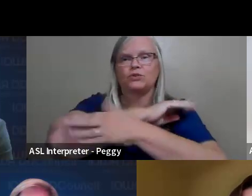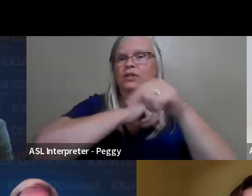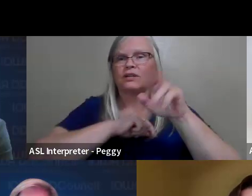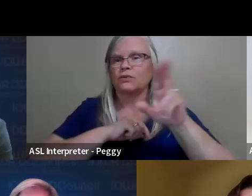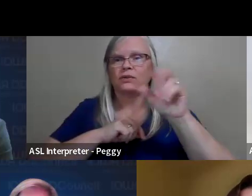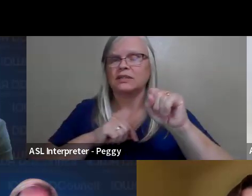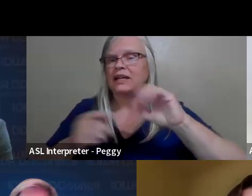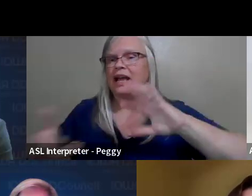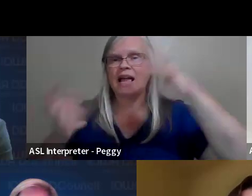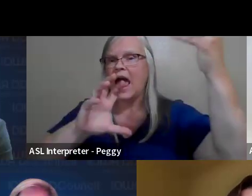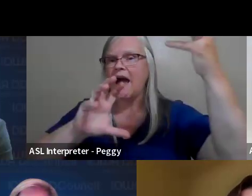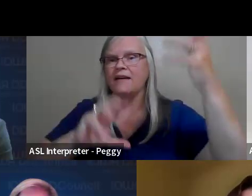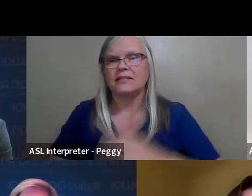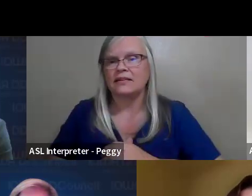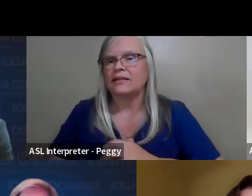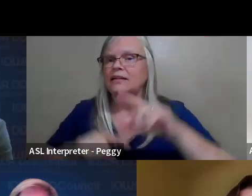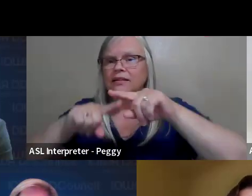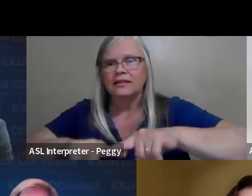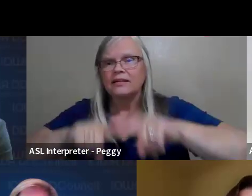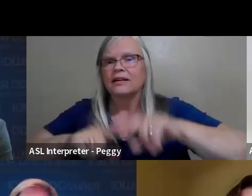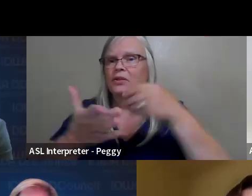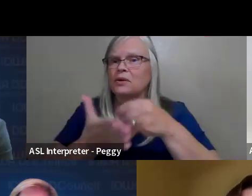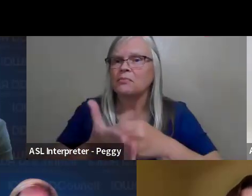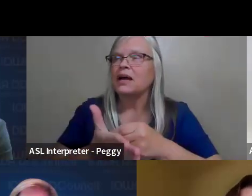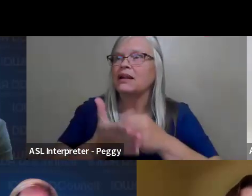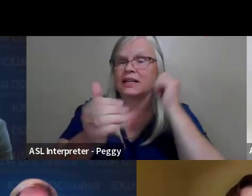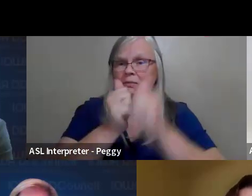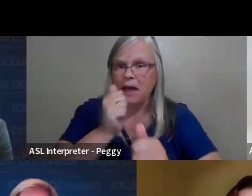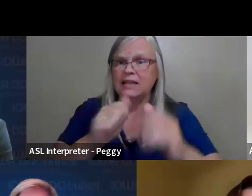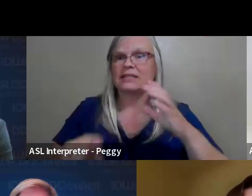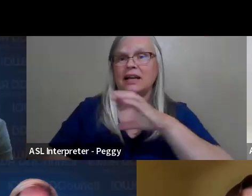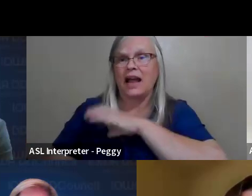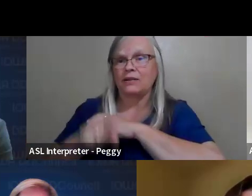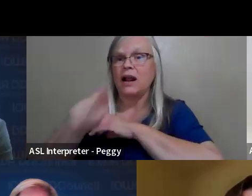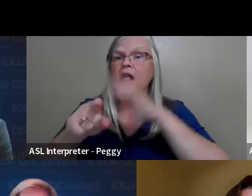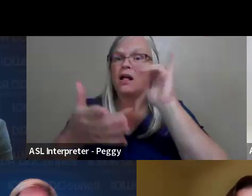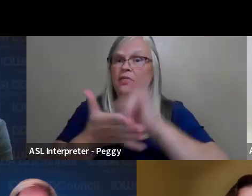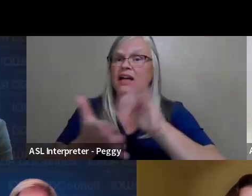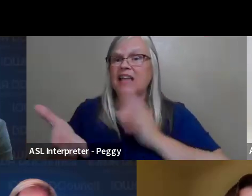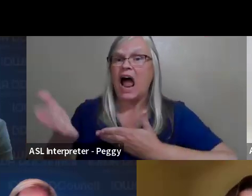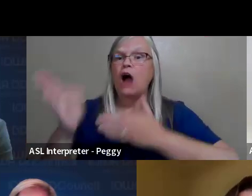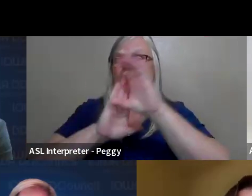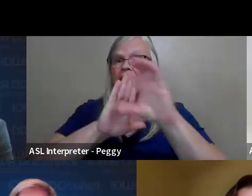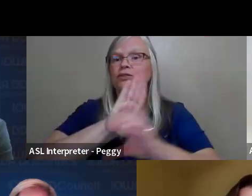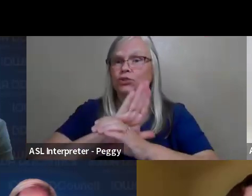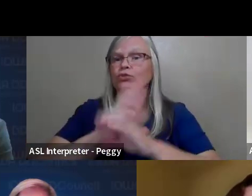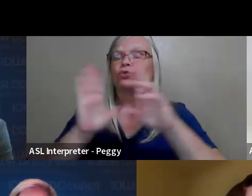be able to rely on the money that is passed in Congress. That's what the Constitution says. That's the role of Congress. It is not the